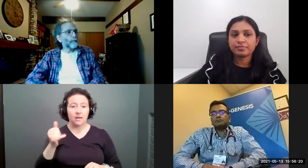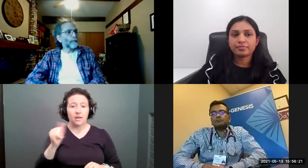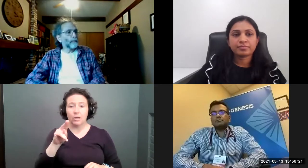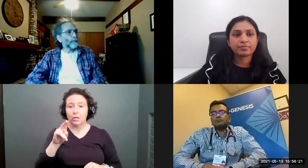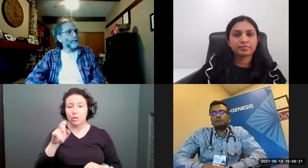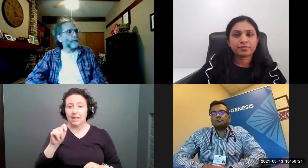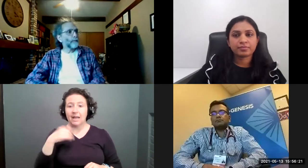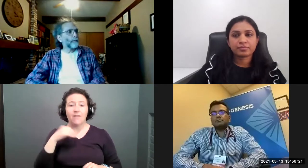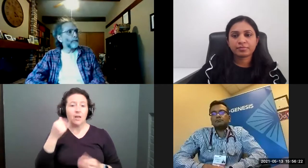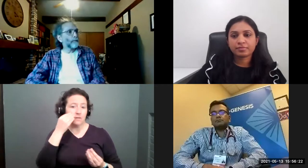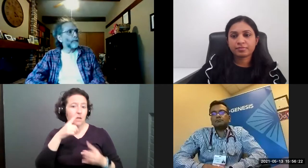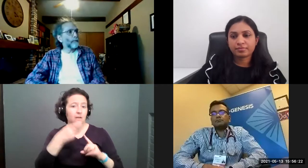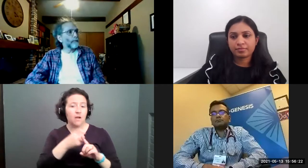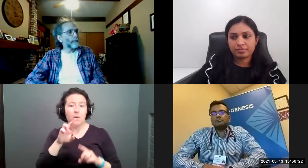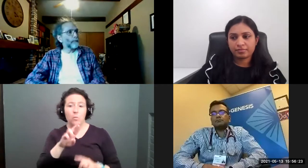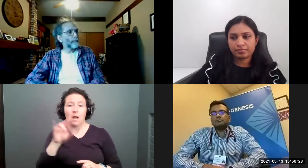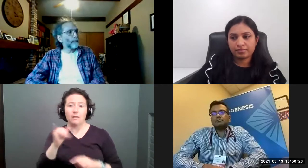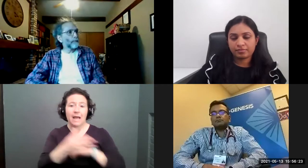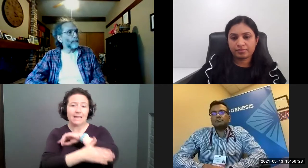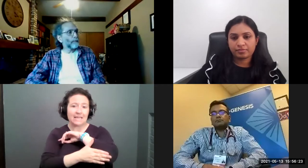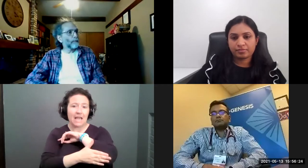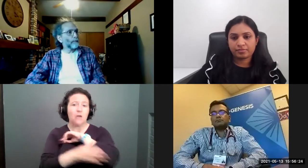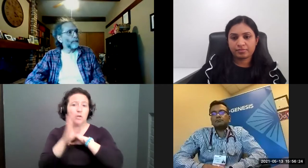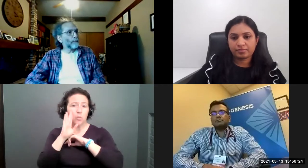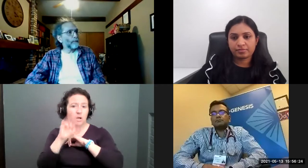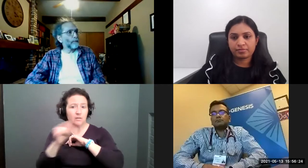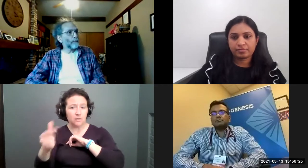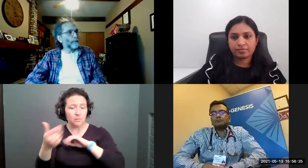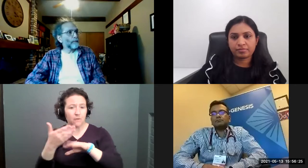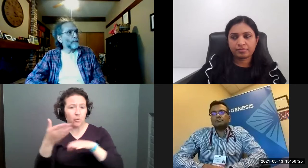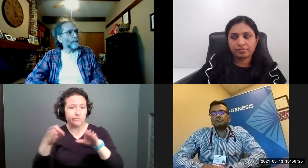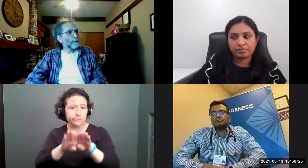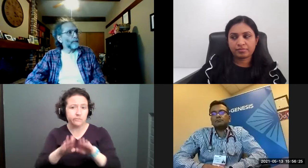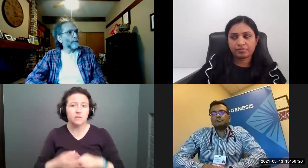update from Rock Island County that I'll let her get in here quick before we end our briefing for today.